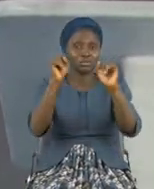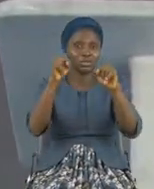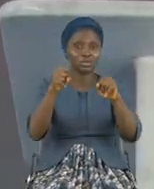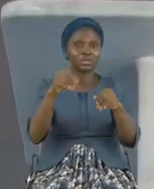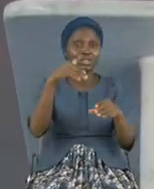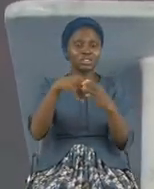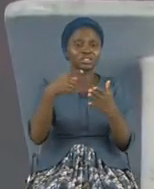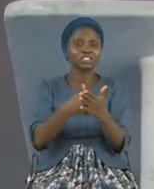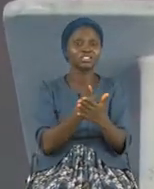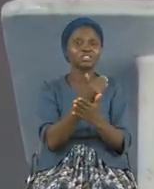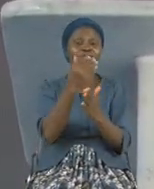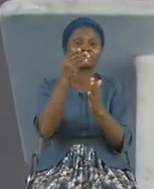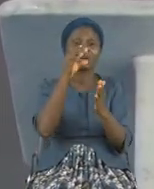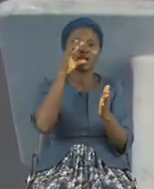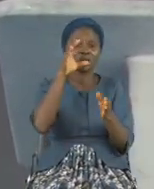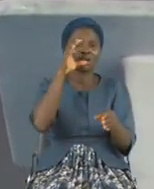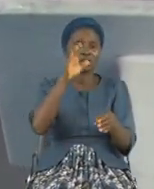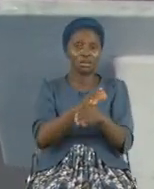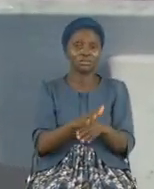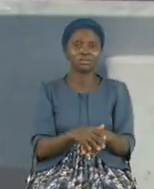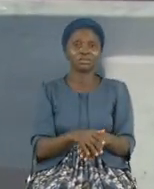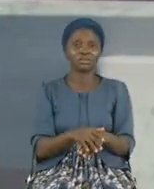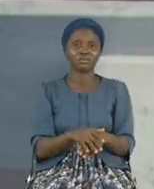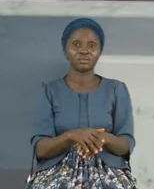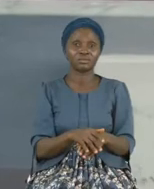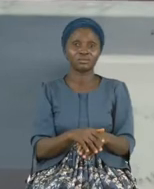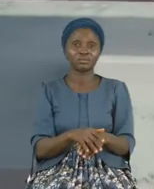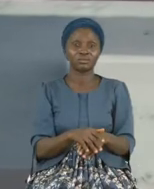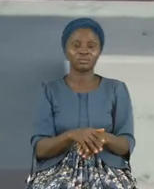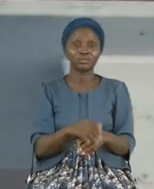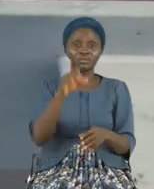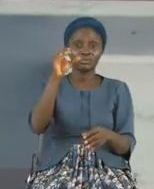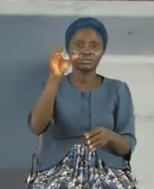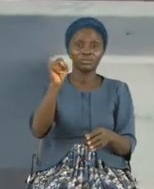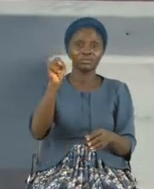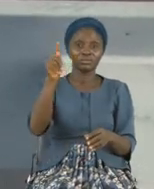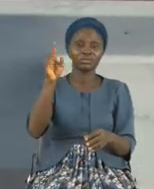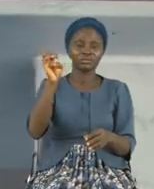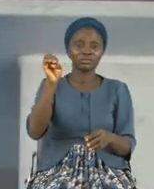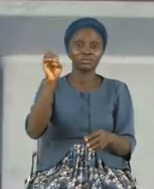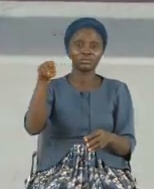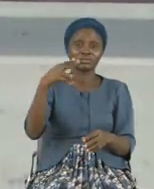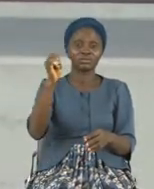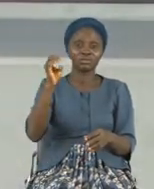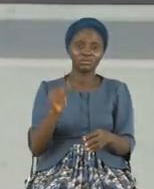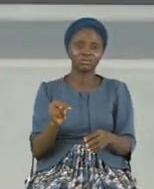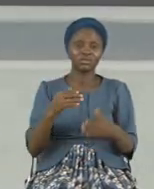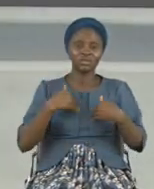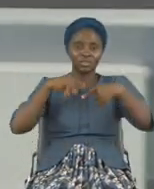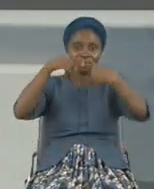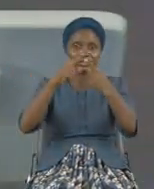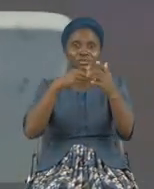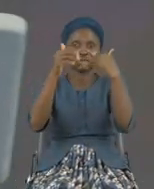covenant. Stephen had gone to glory. Philip, the next of the deacons, had gone to